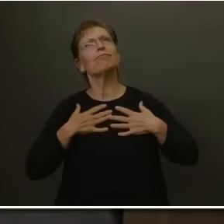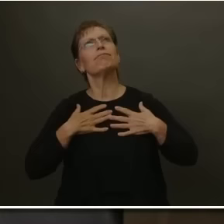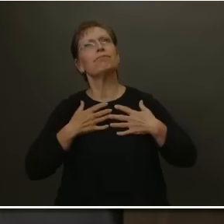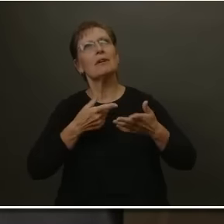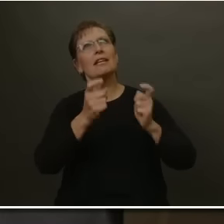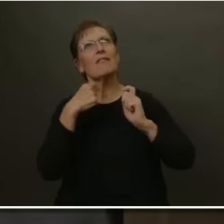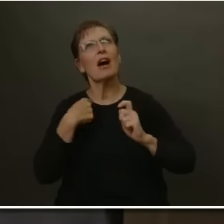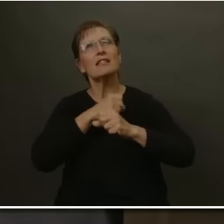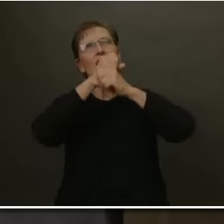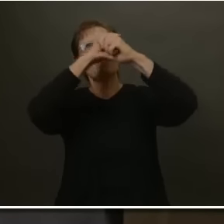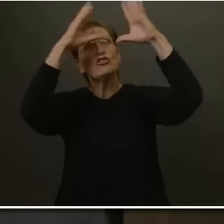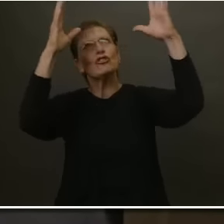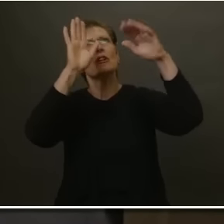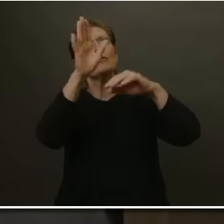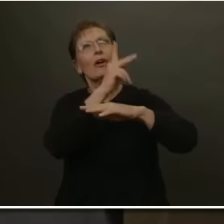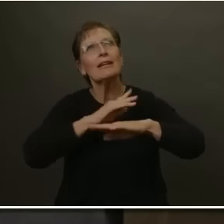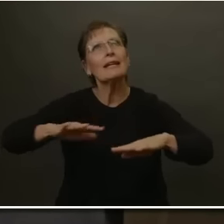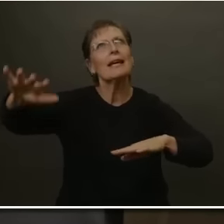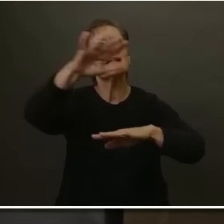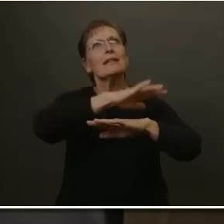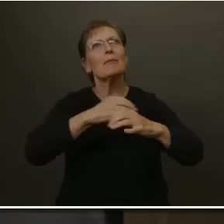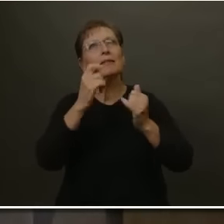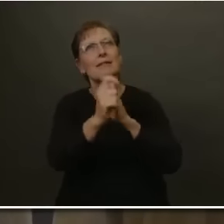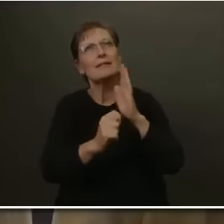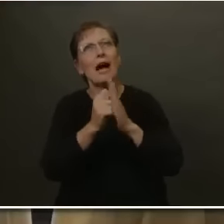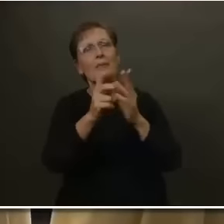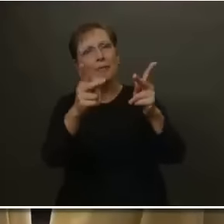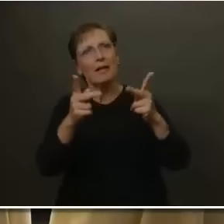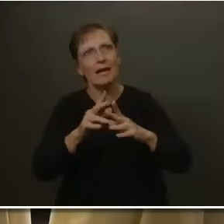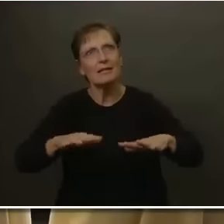di kan jian ni de guo du.